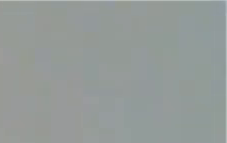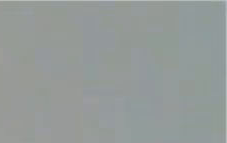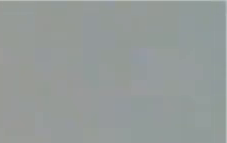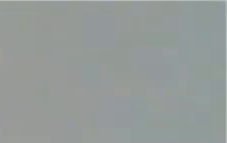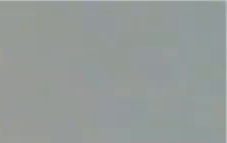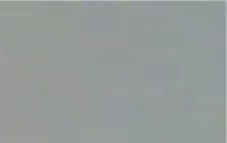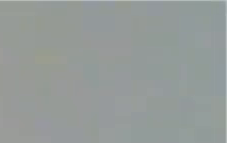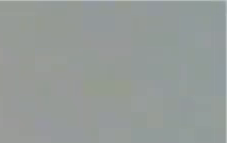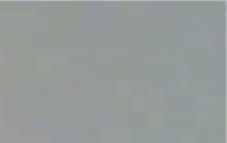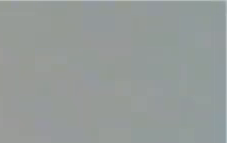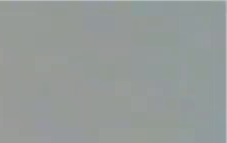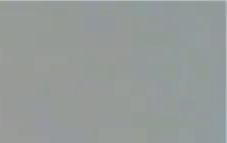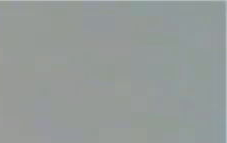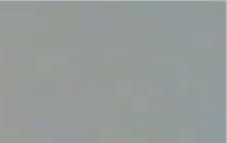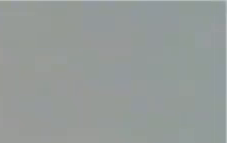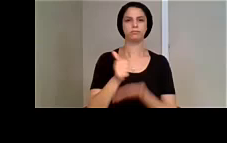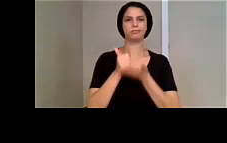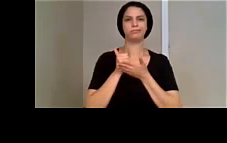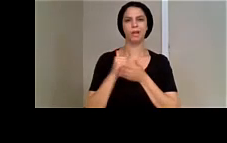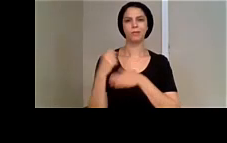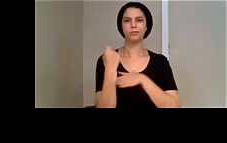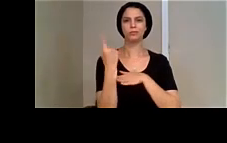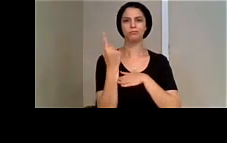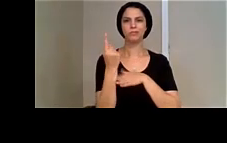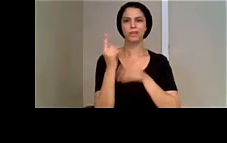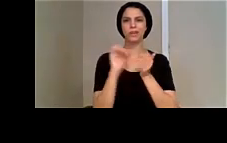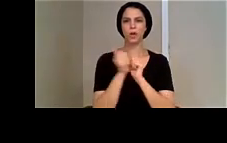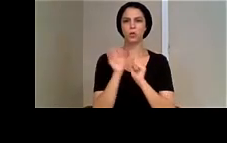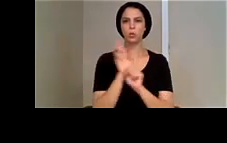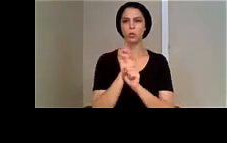That's going to help us to do that.